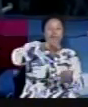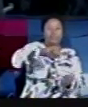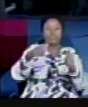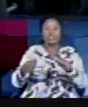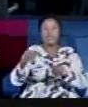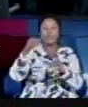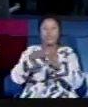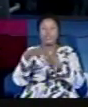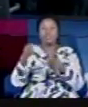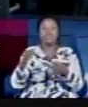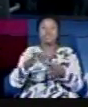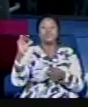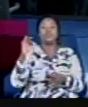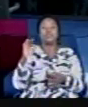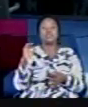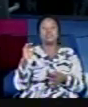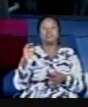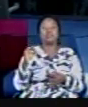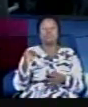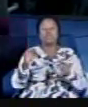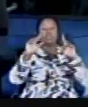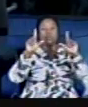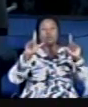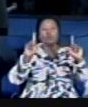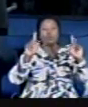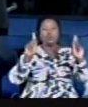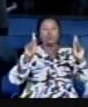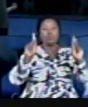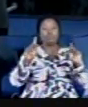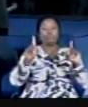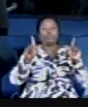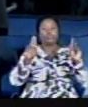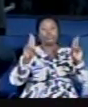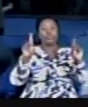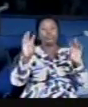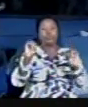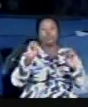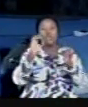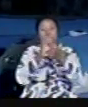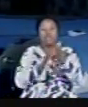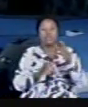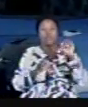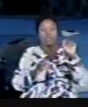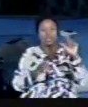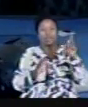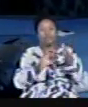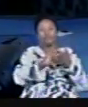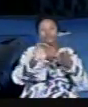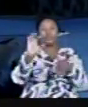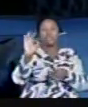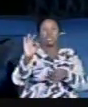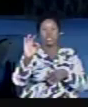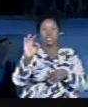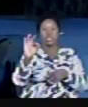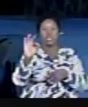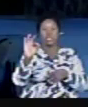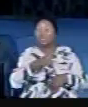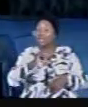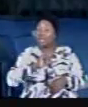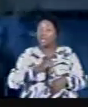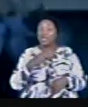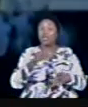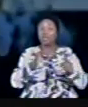Spirit. Luke chapter 11, reading from verse 9. And I say unto